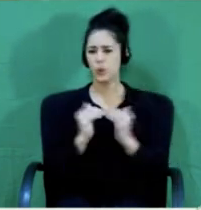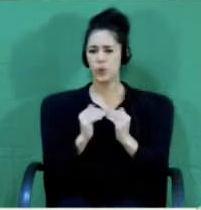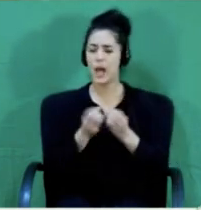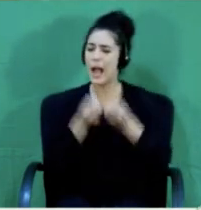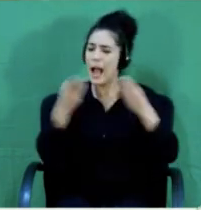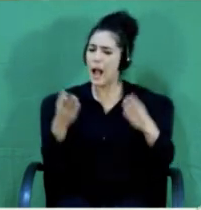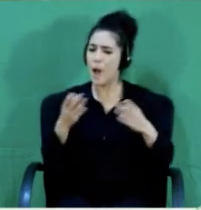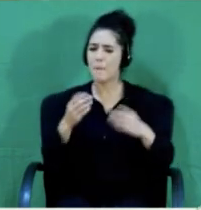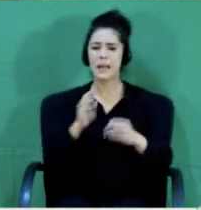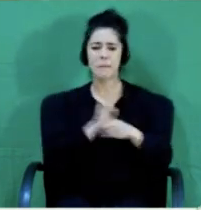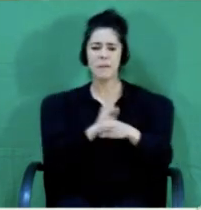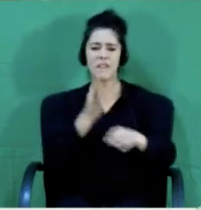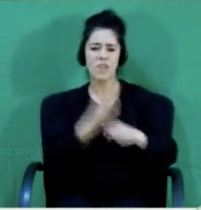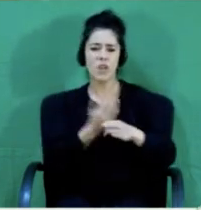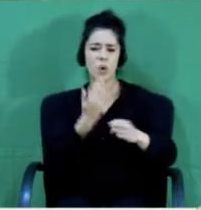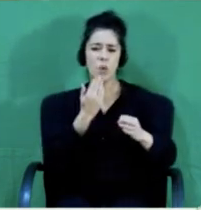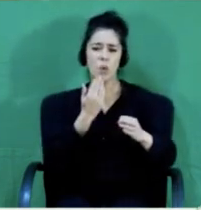parents